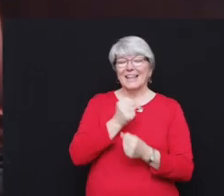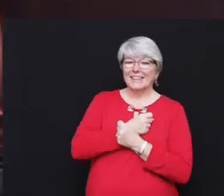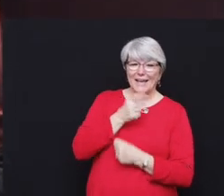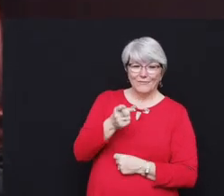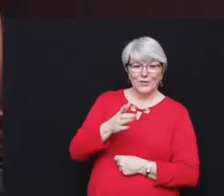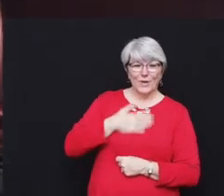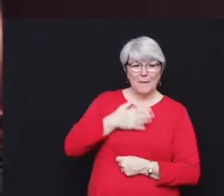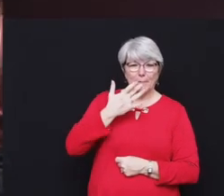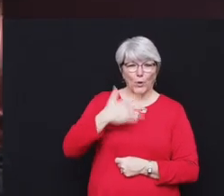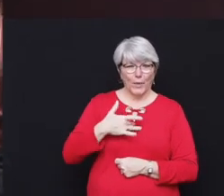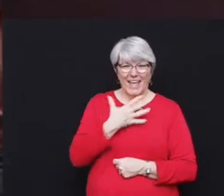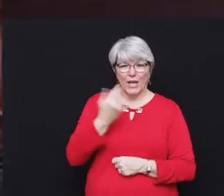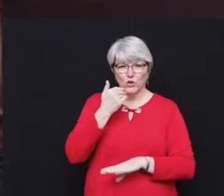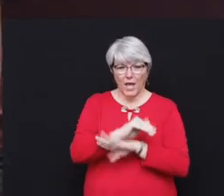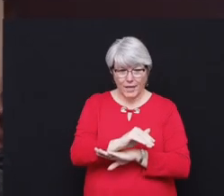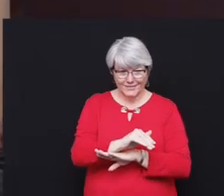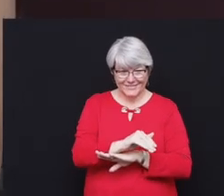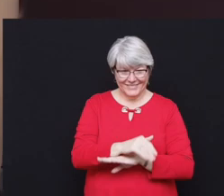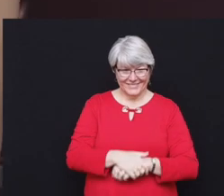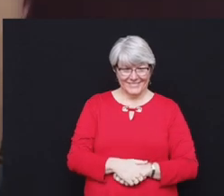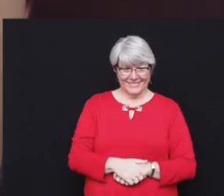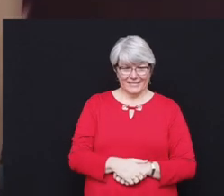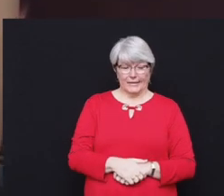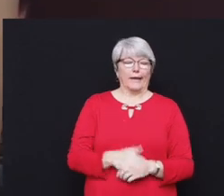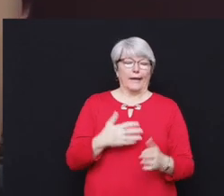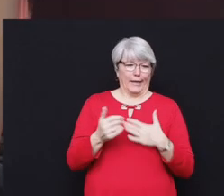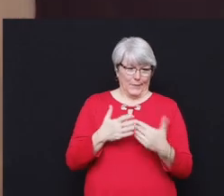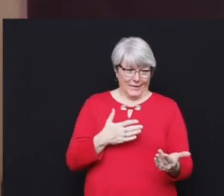Happy birthday and good night. Anyways.